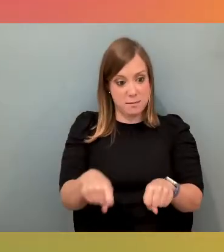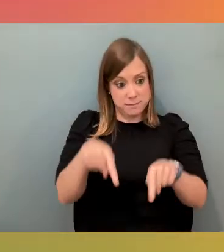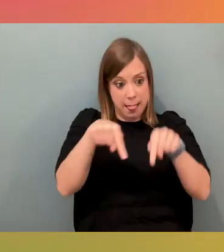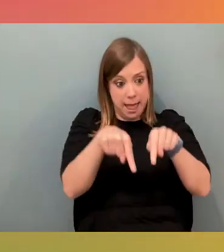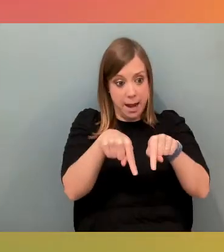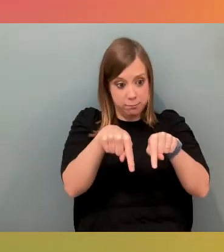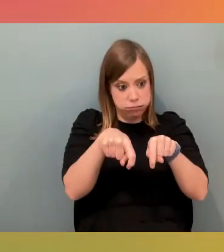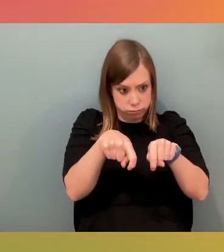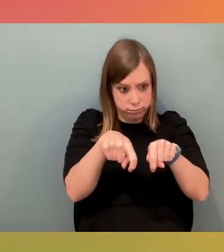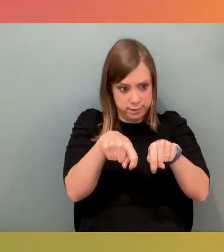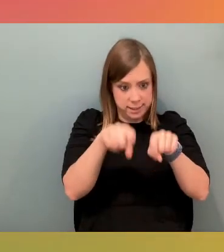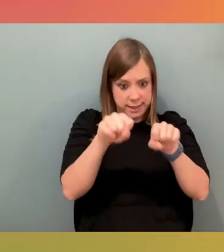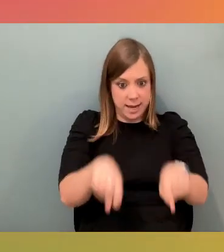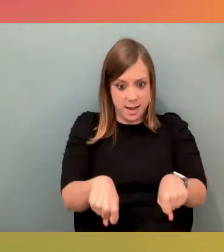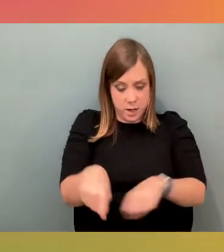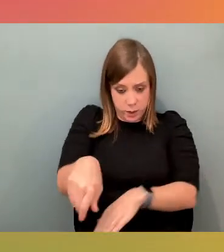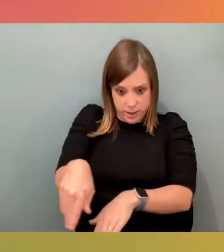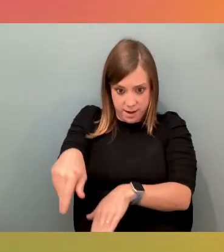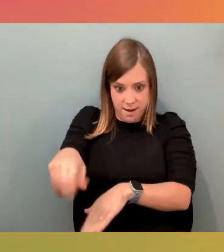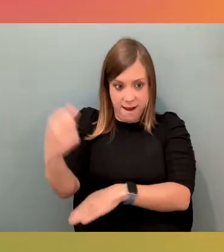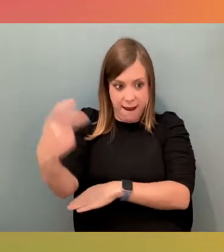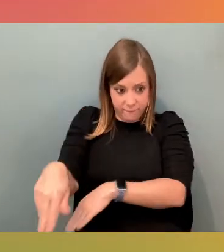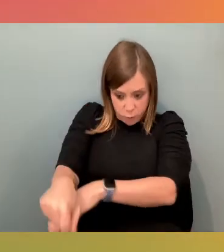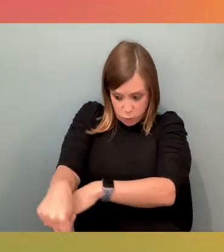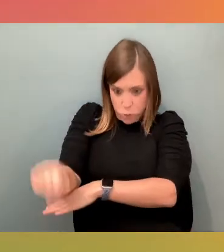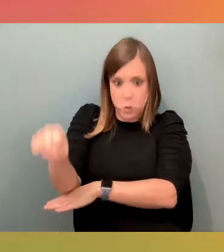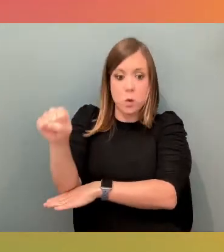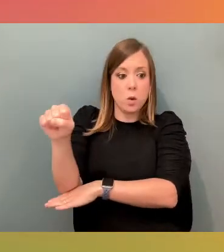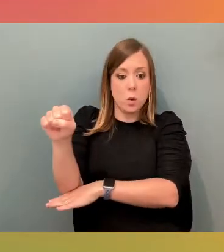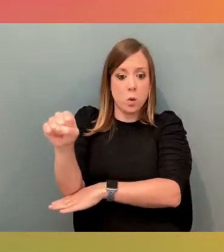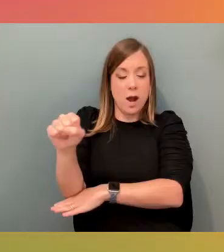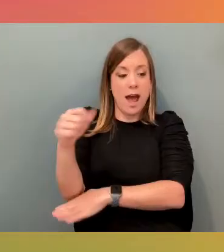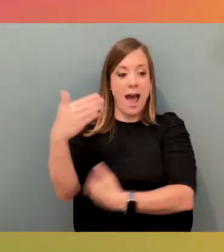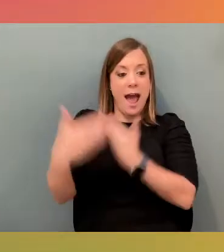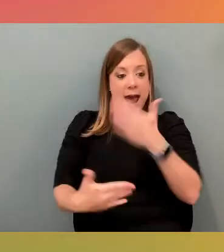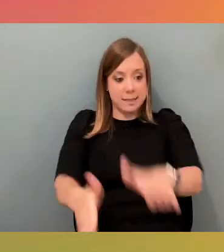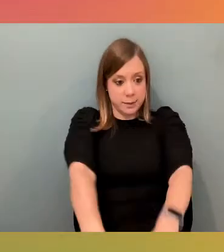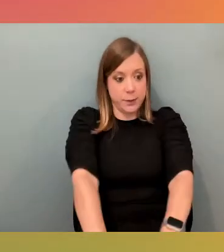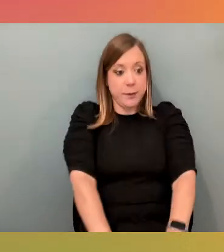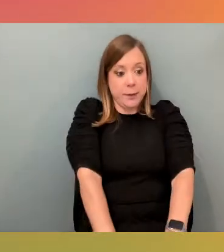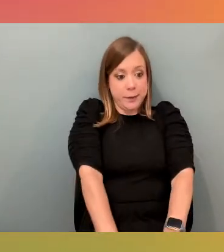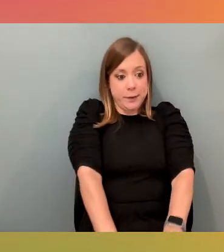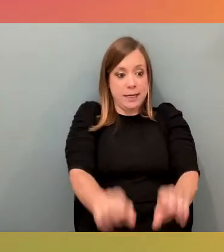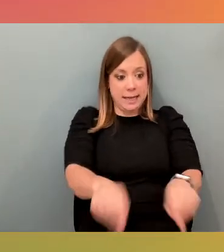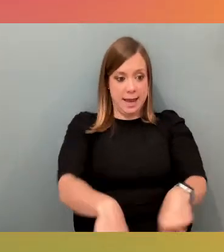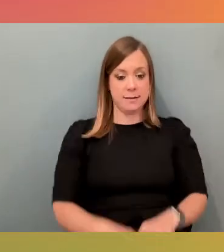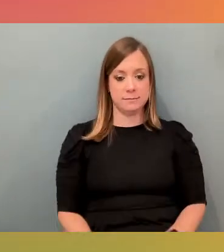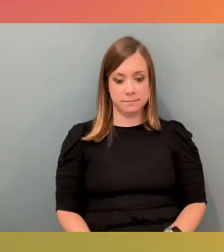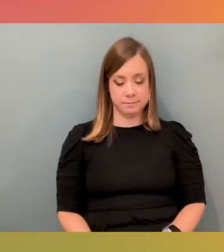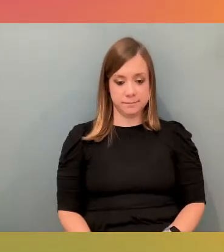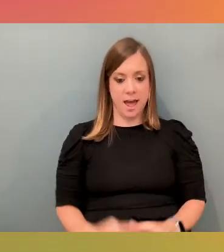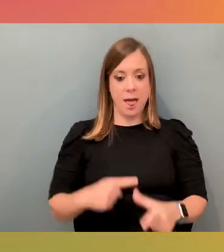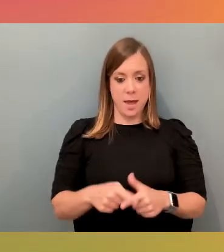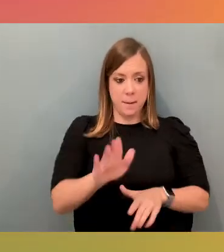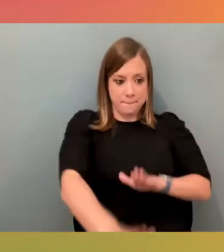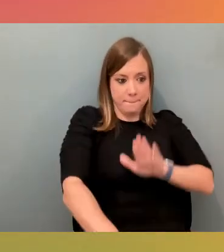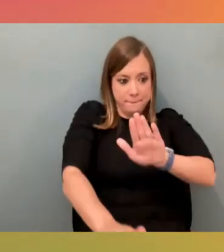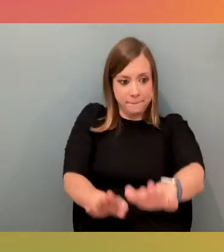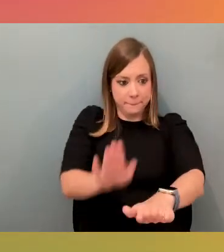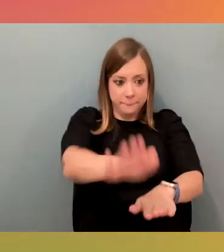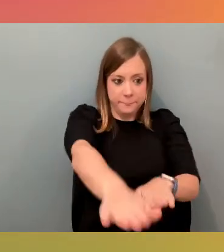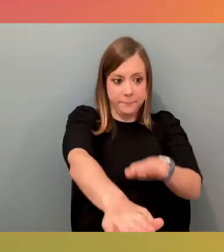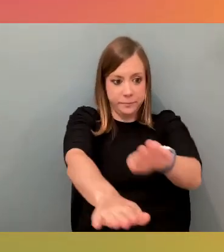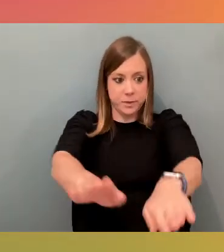Inhale, Ardha Uttanasana, half lift. Hands can be on the shins, nice long spine. And then exhale, lower your hands and walk to your